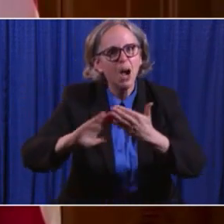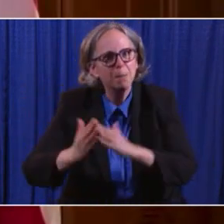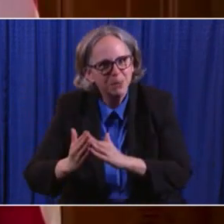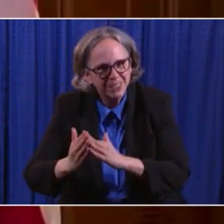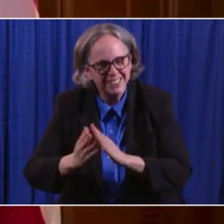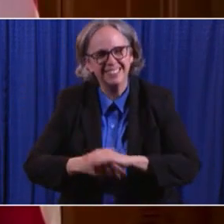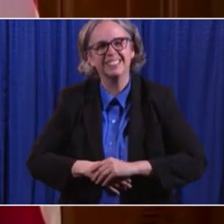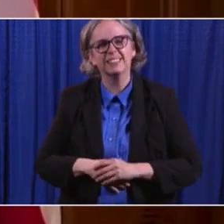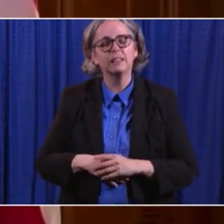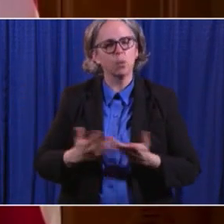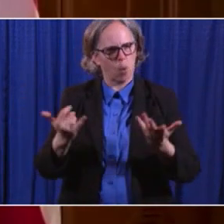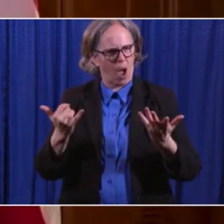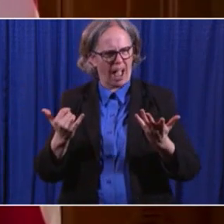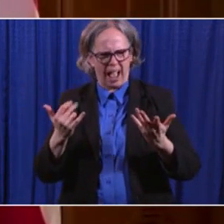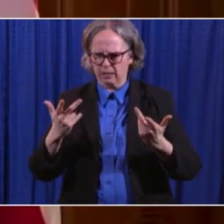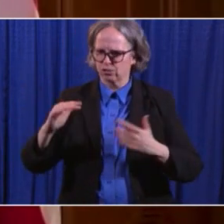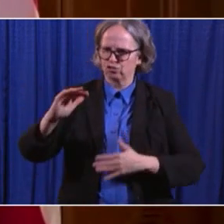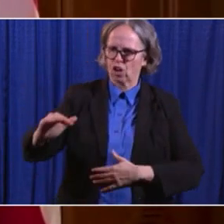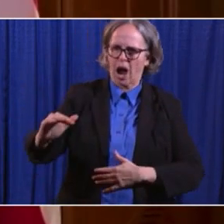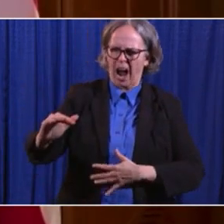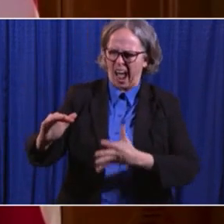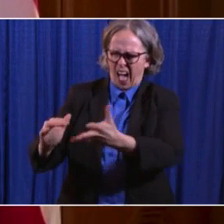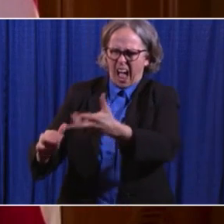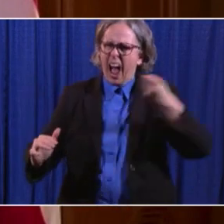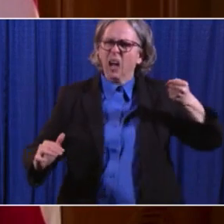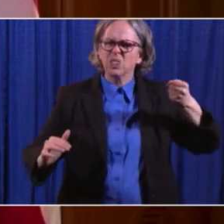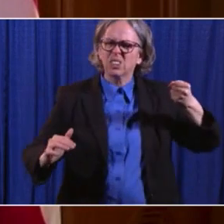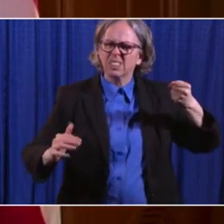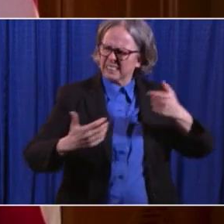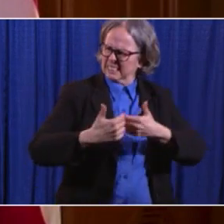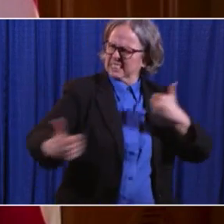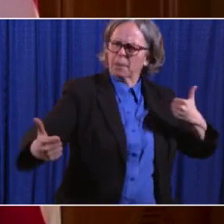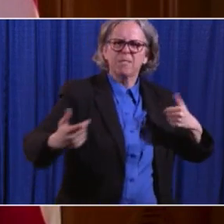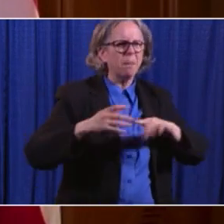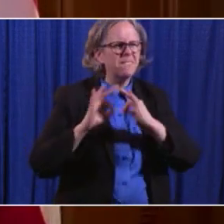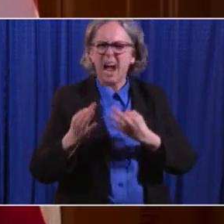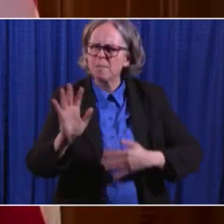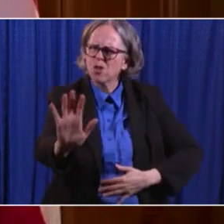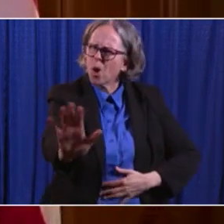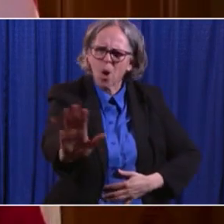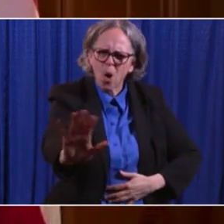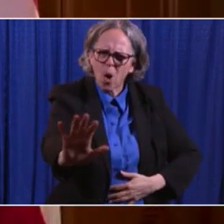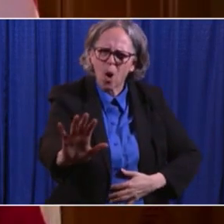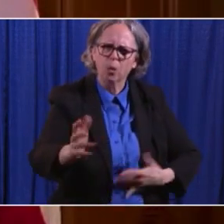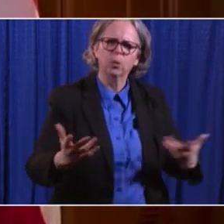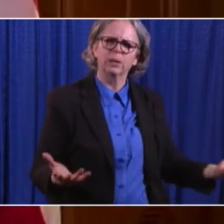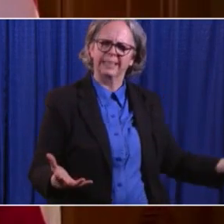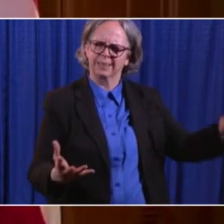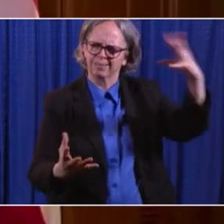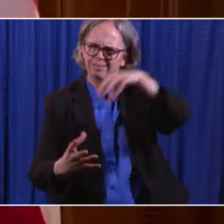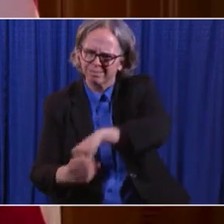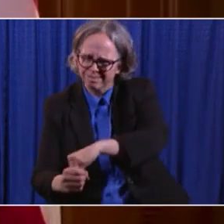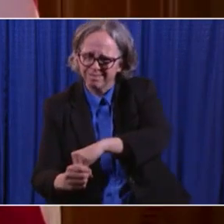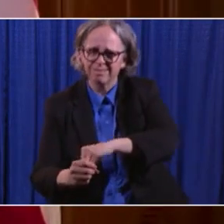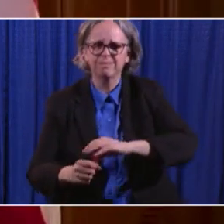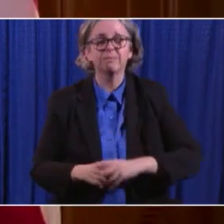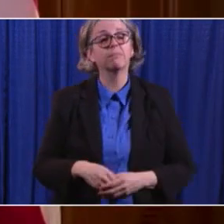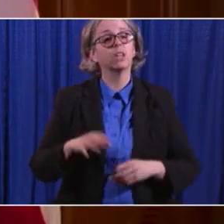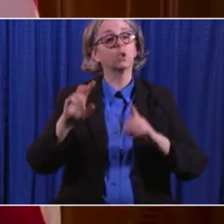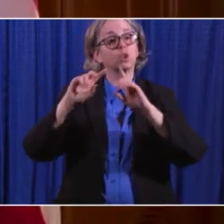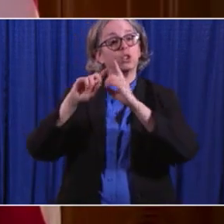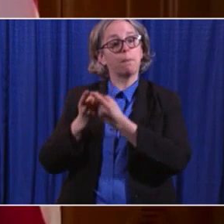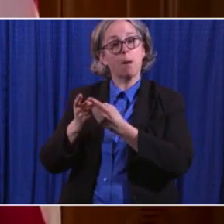and from the support systems that normally would help that child. Today, the Department of Medicaid is announcing their